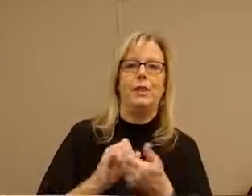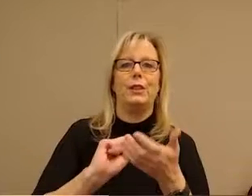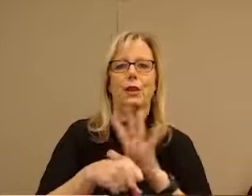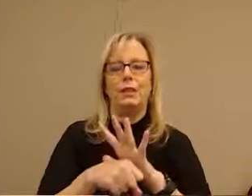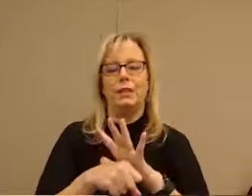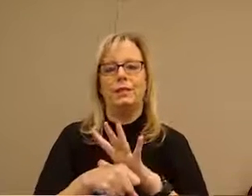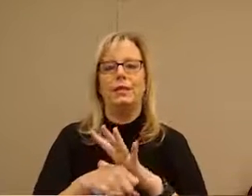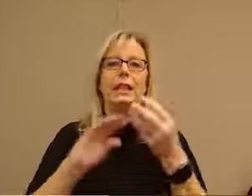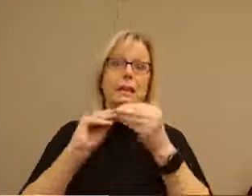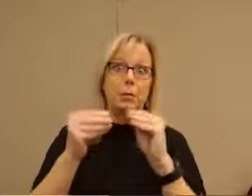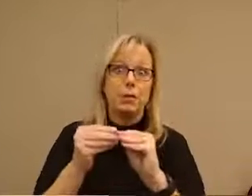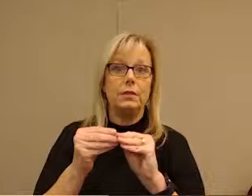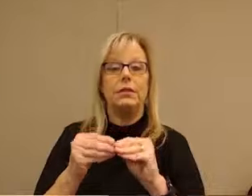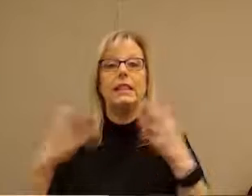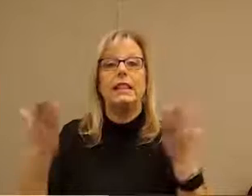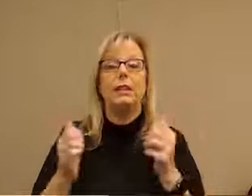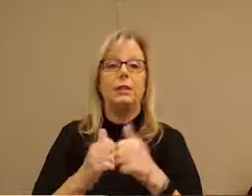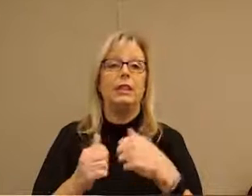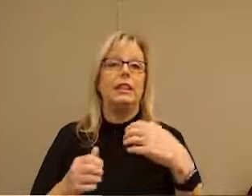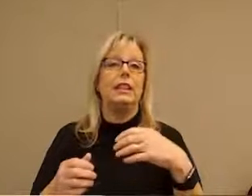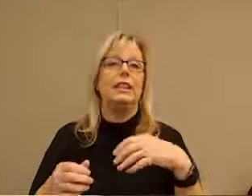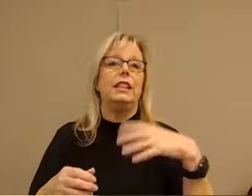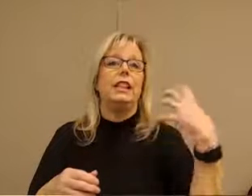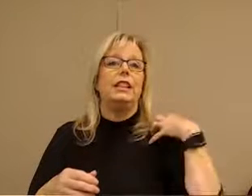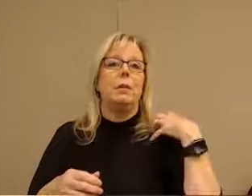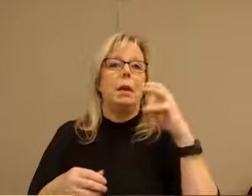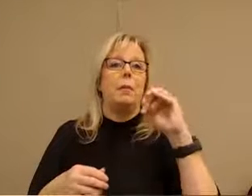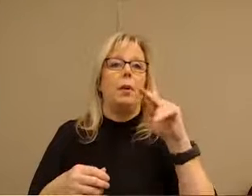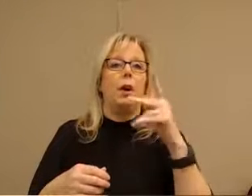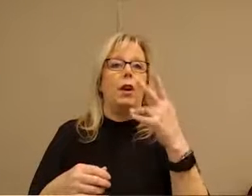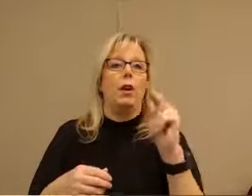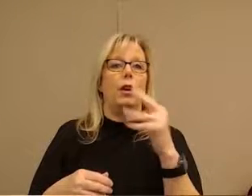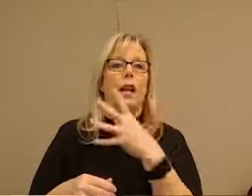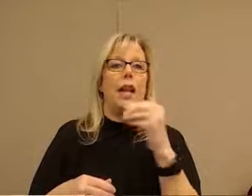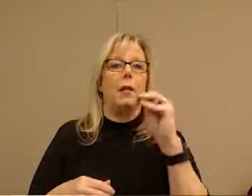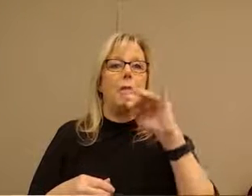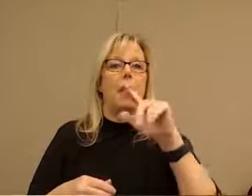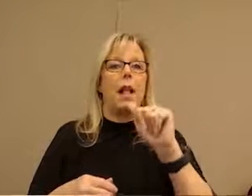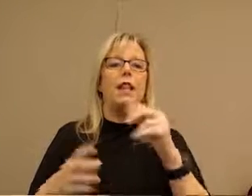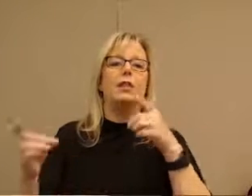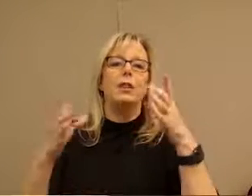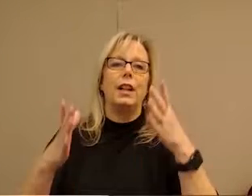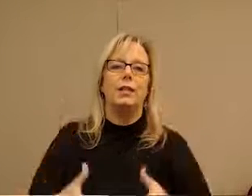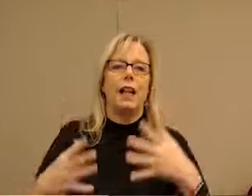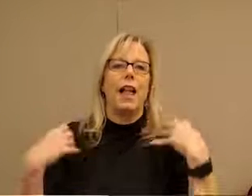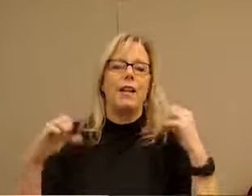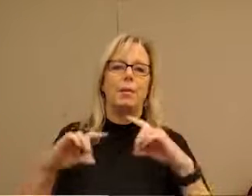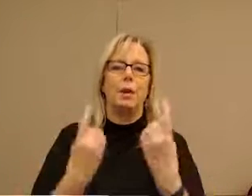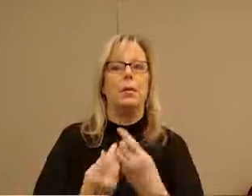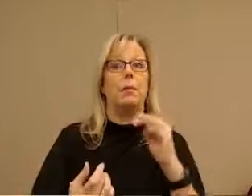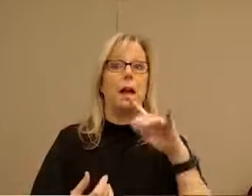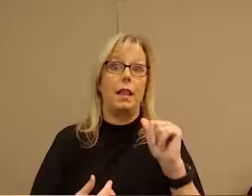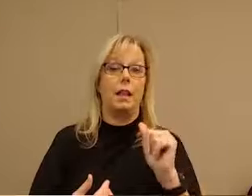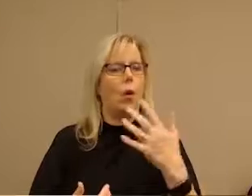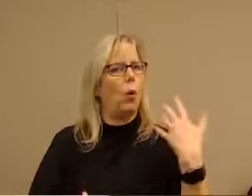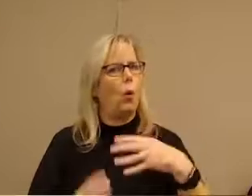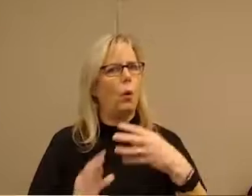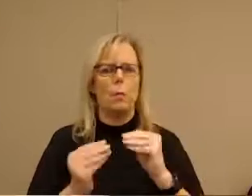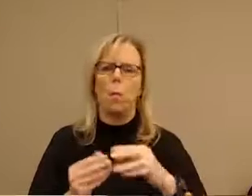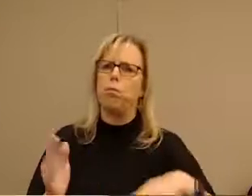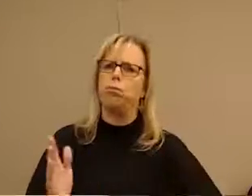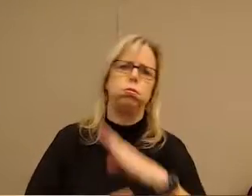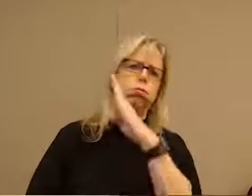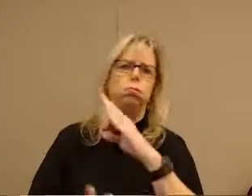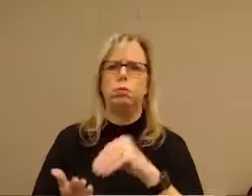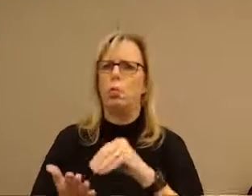COVID numbers. Joined here with Chairman Mark Kern and Mila Blanford, Director of the Health Department. And Mila, record numbers